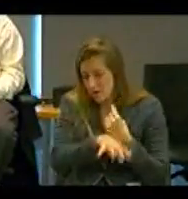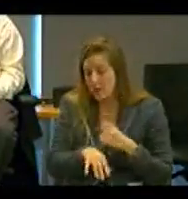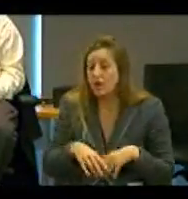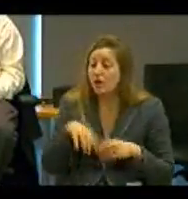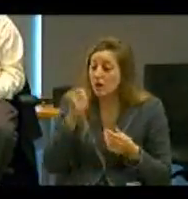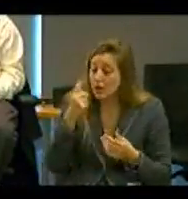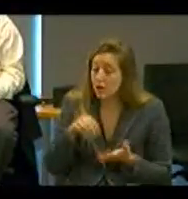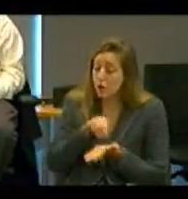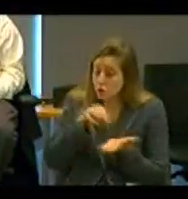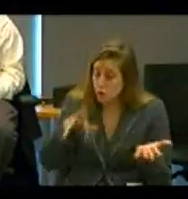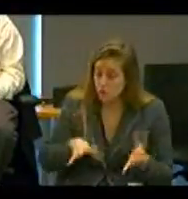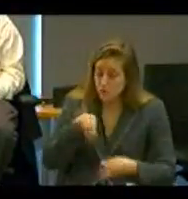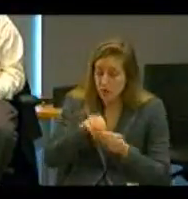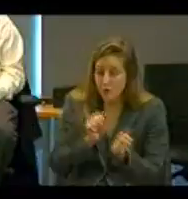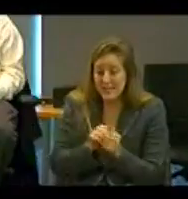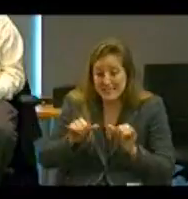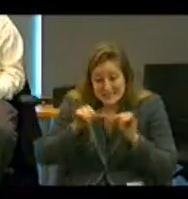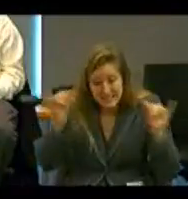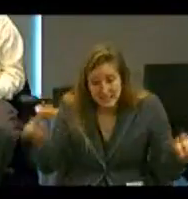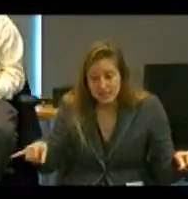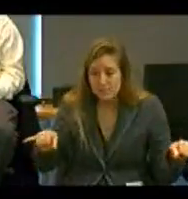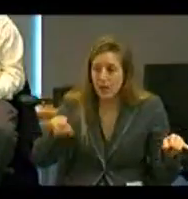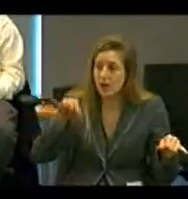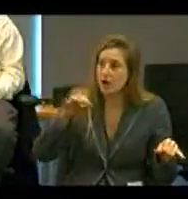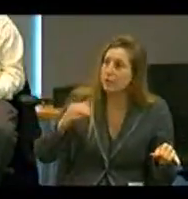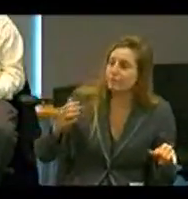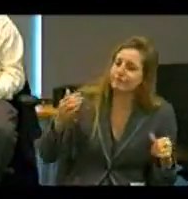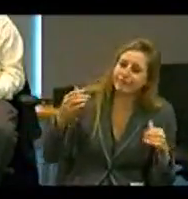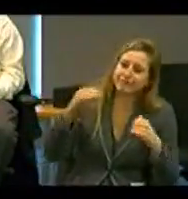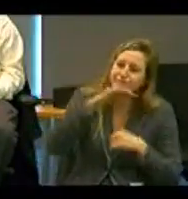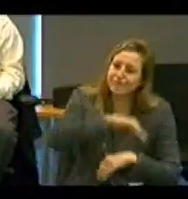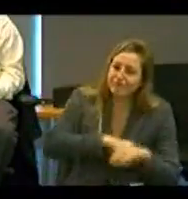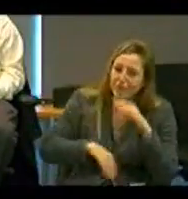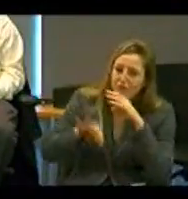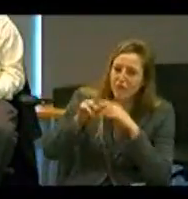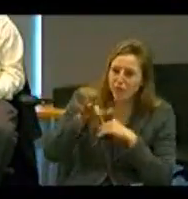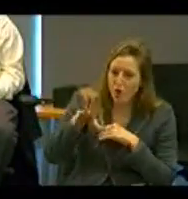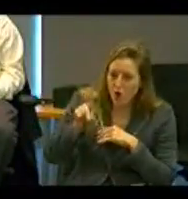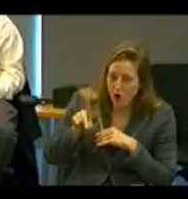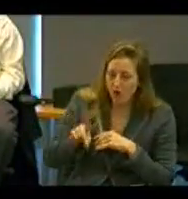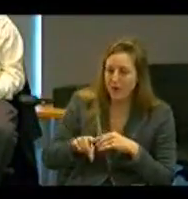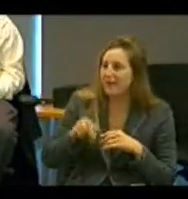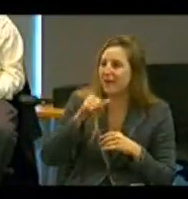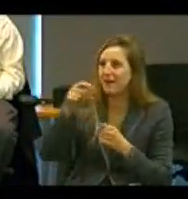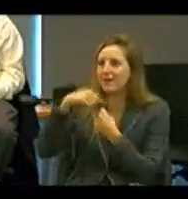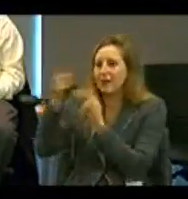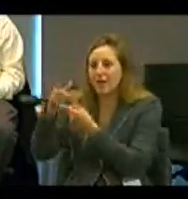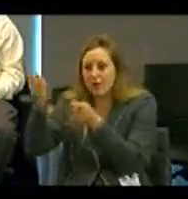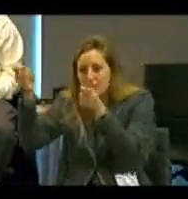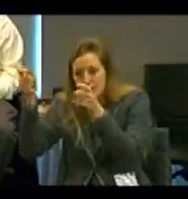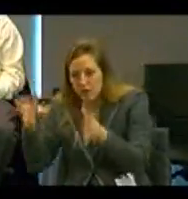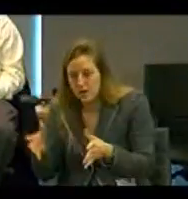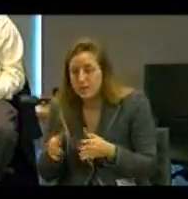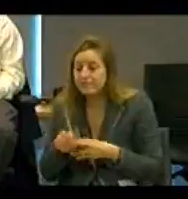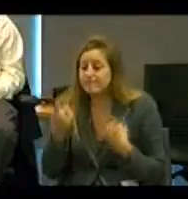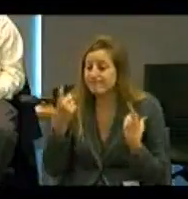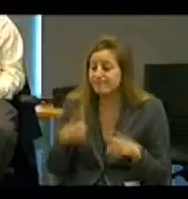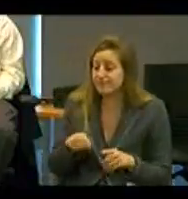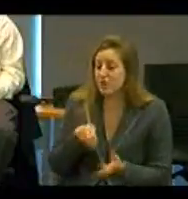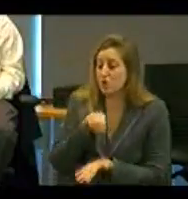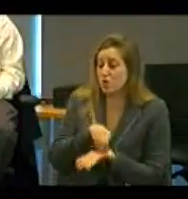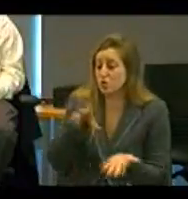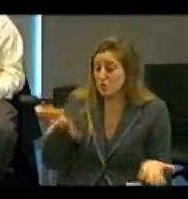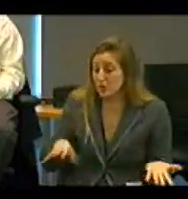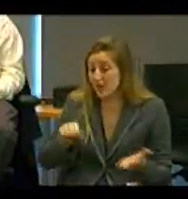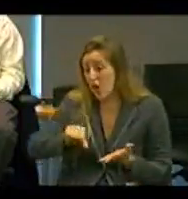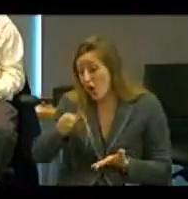systematic fraud by suspending students and not telling their administrators. School surveys in Minneapolis and Madison do not show a deterioration, but those surveys